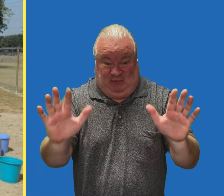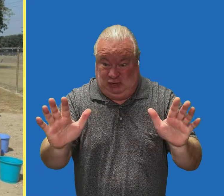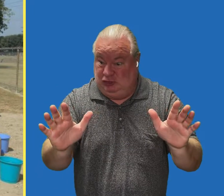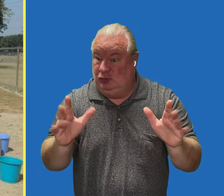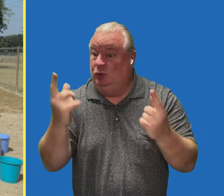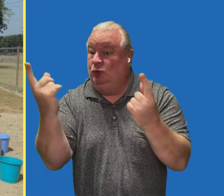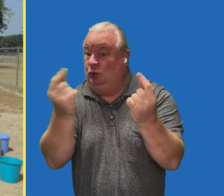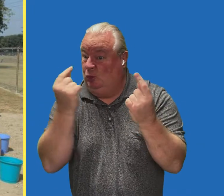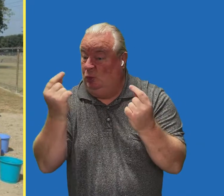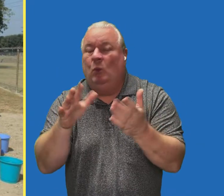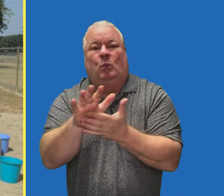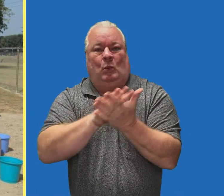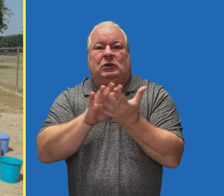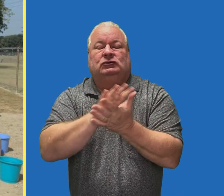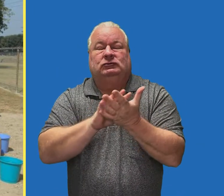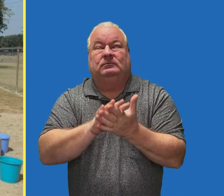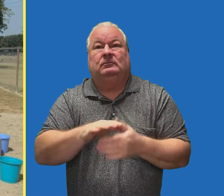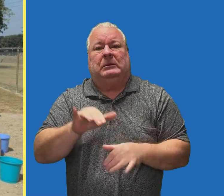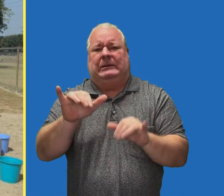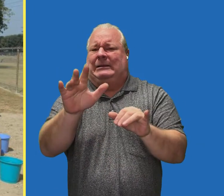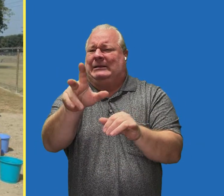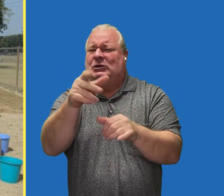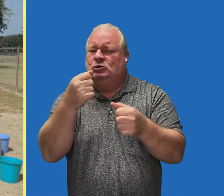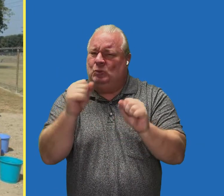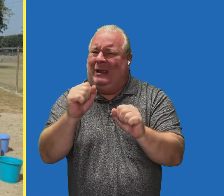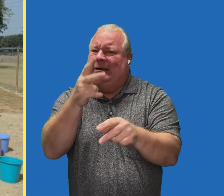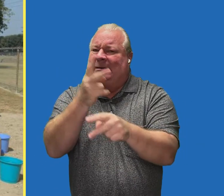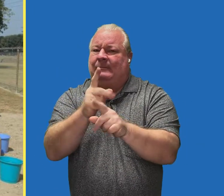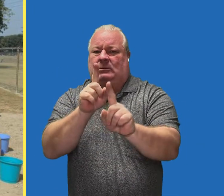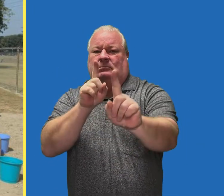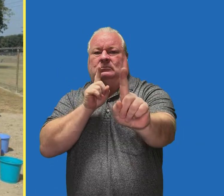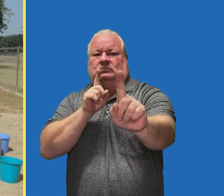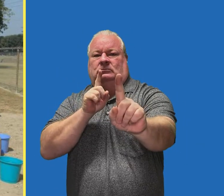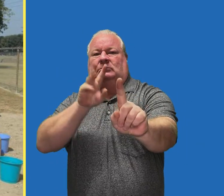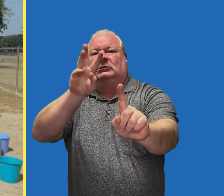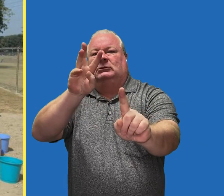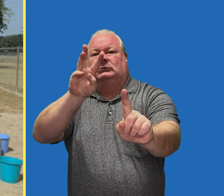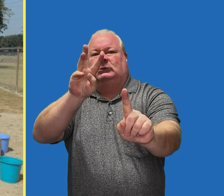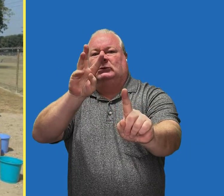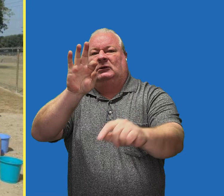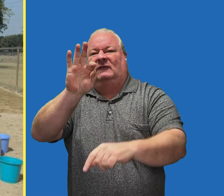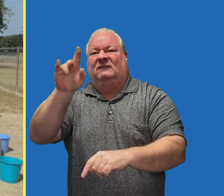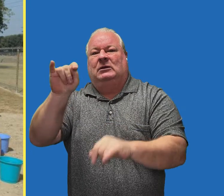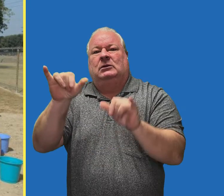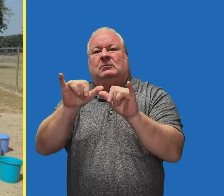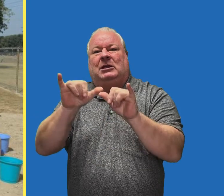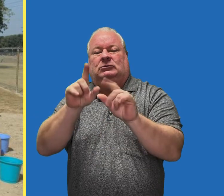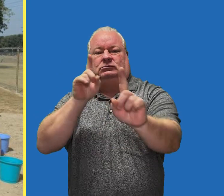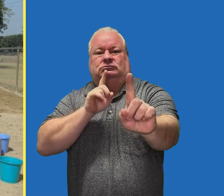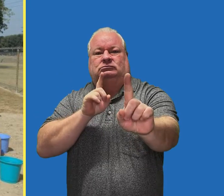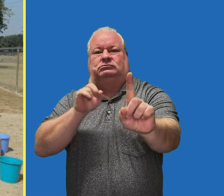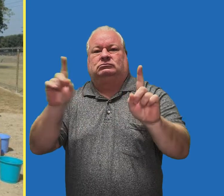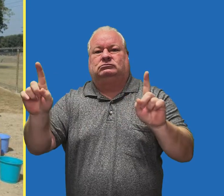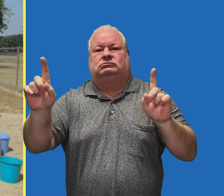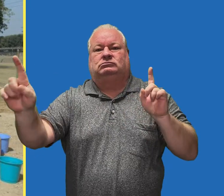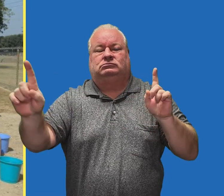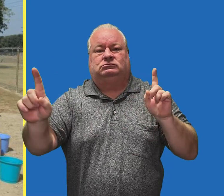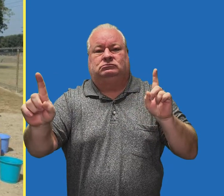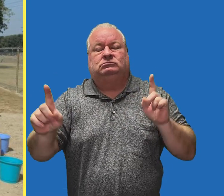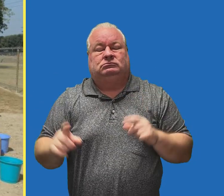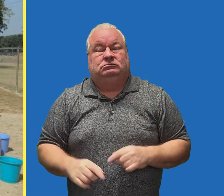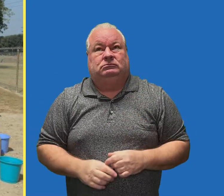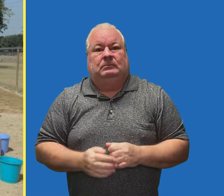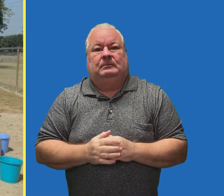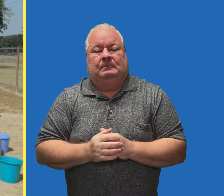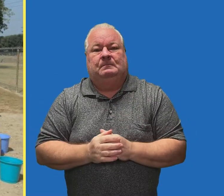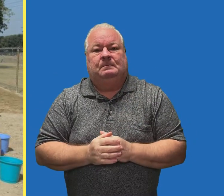We are maintaining our social distancing as much as possible, and we are increasing